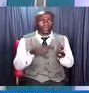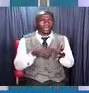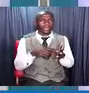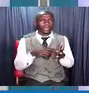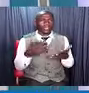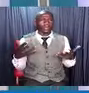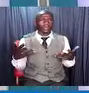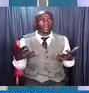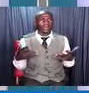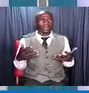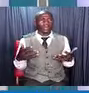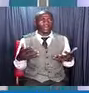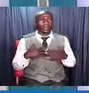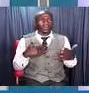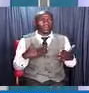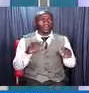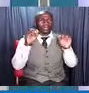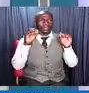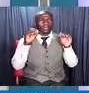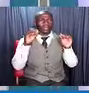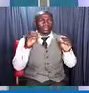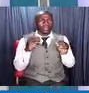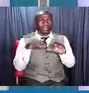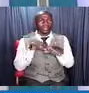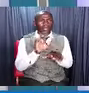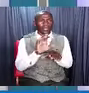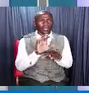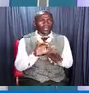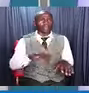hili? Such a person does such a thing. And he's